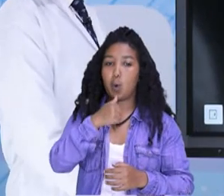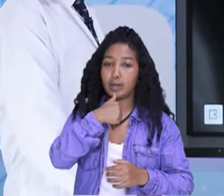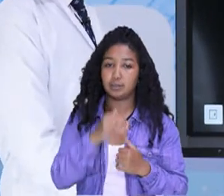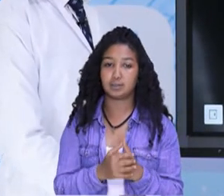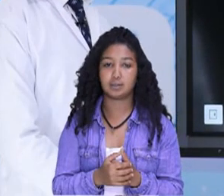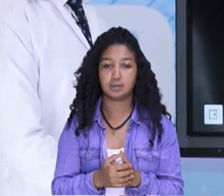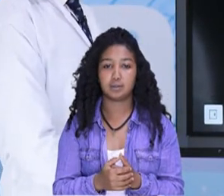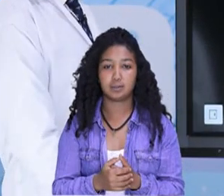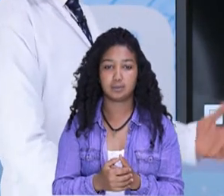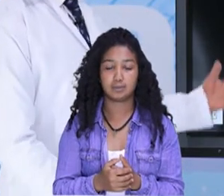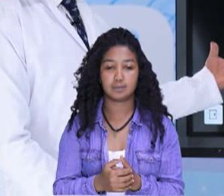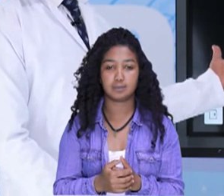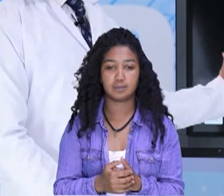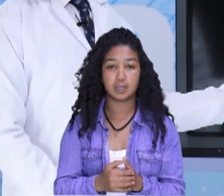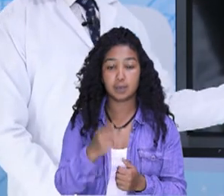acids.